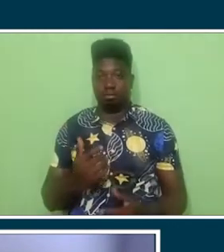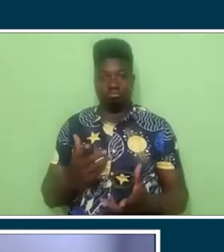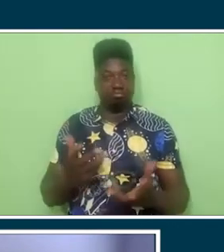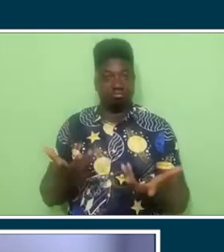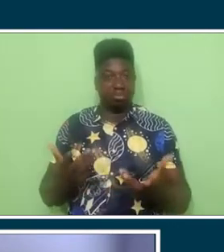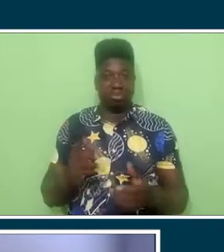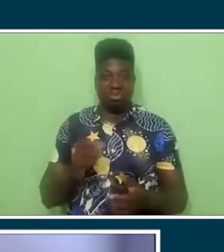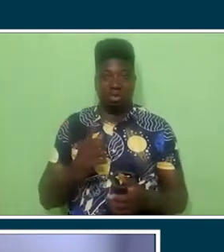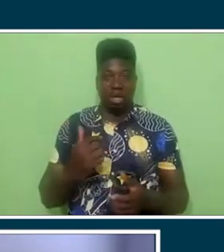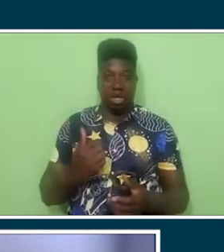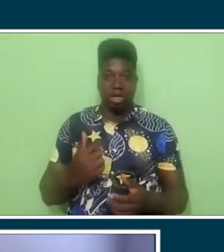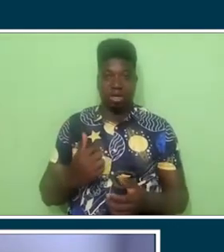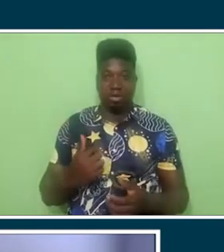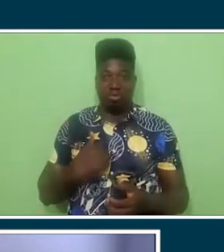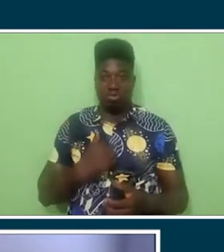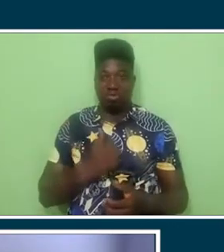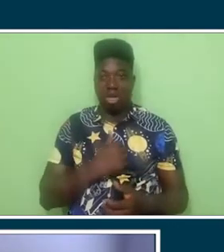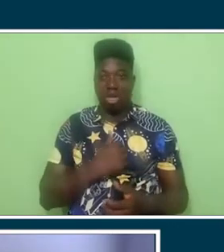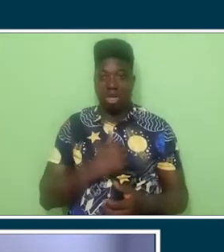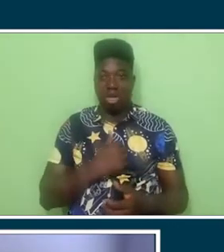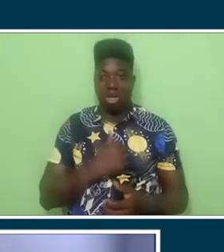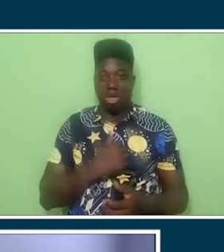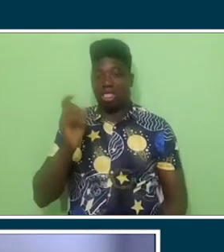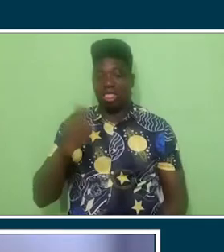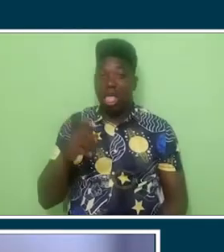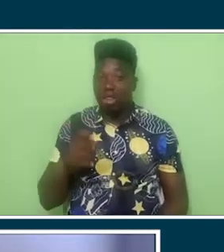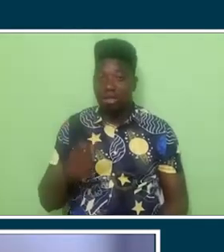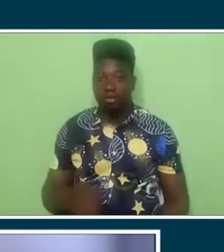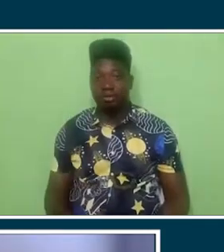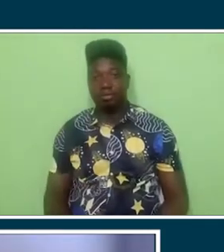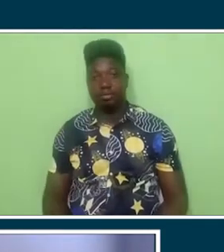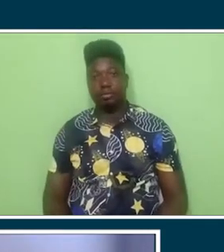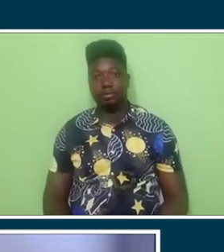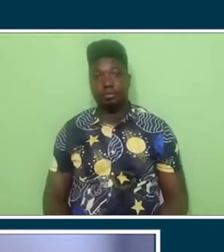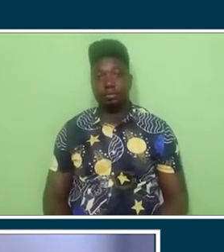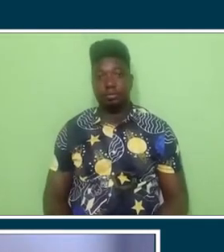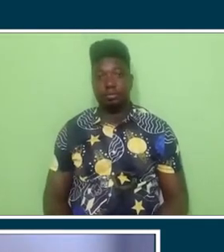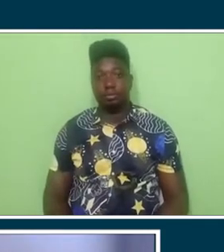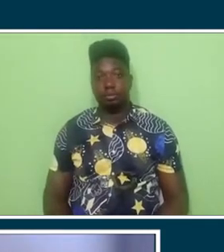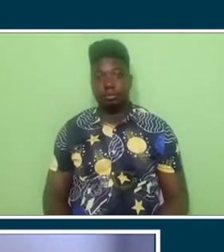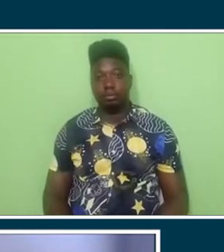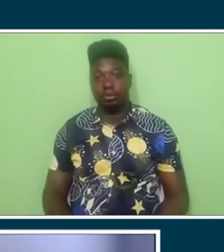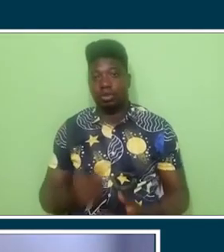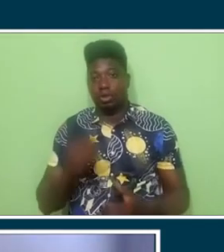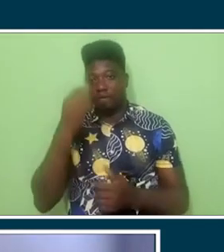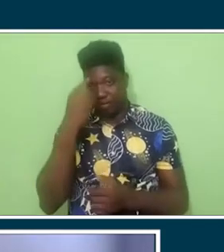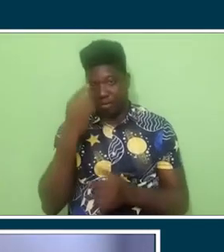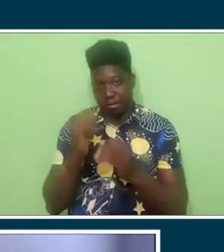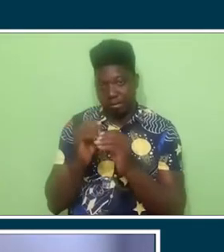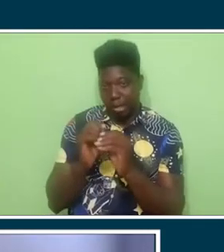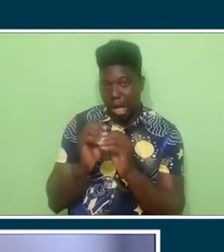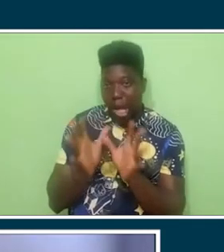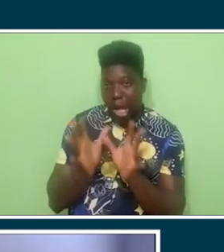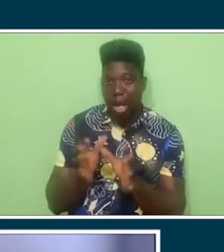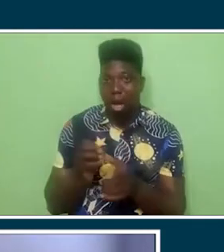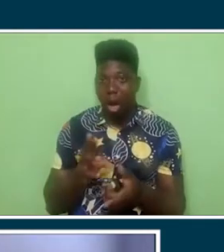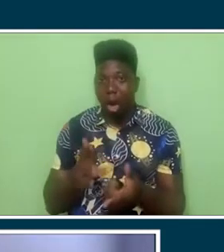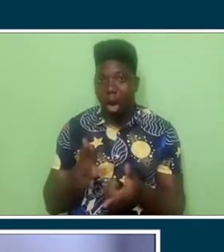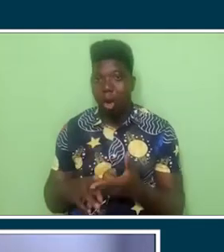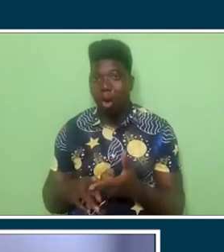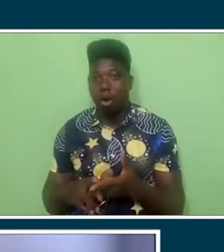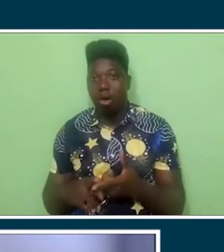necessarily have clear alignment or clear connection, or how are